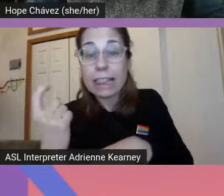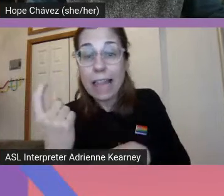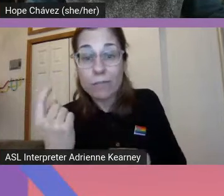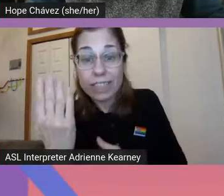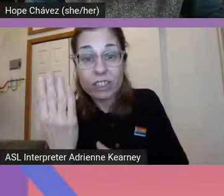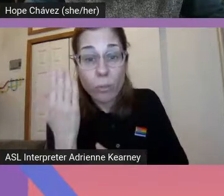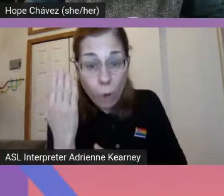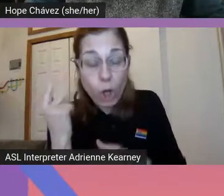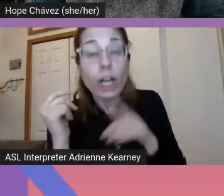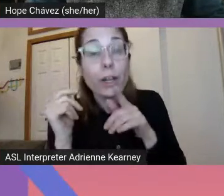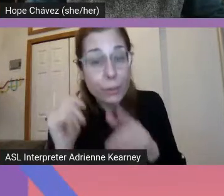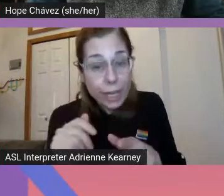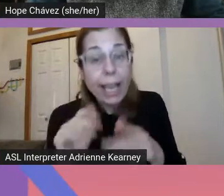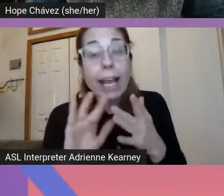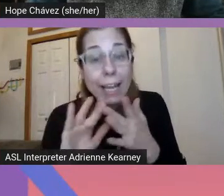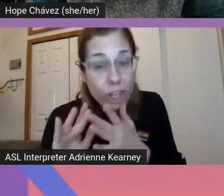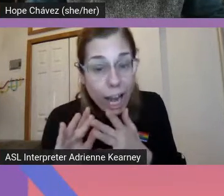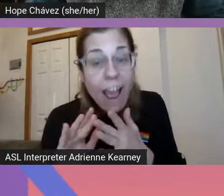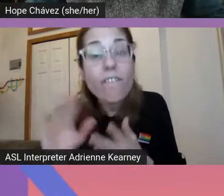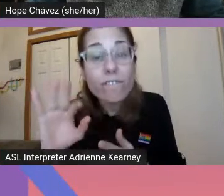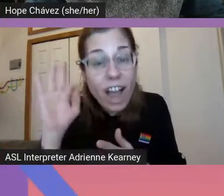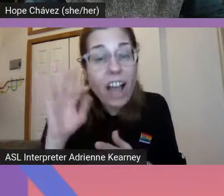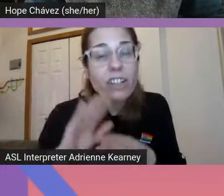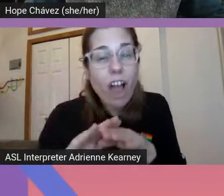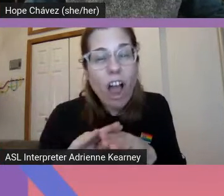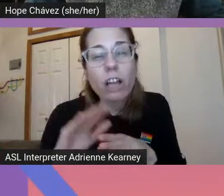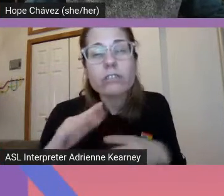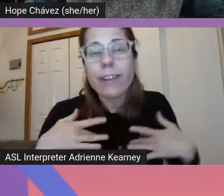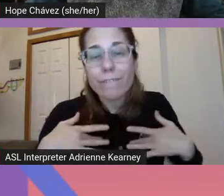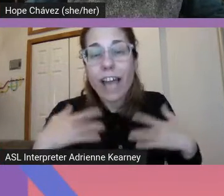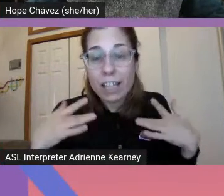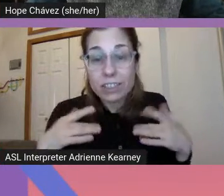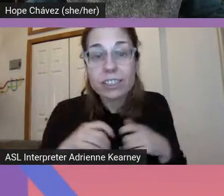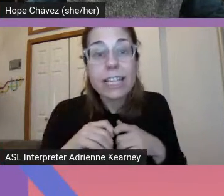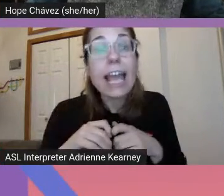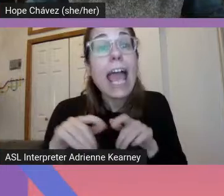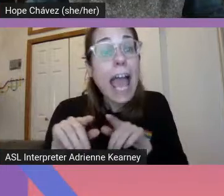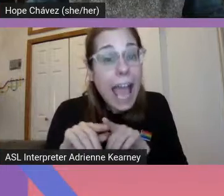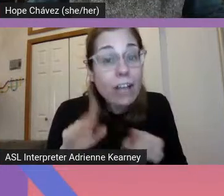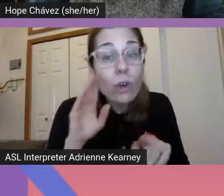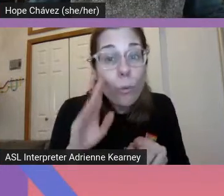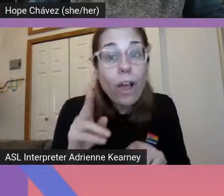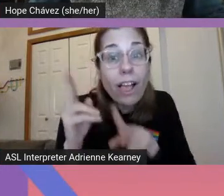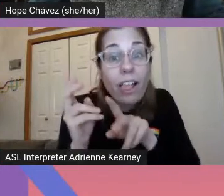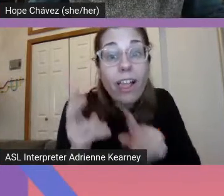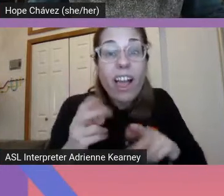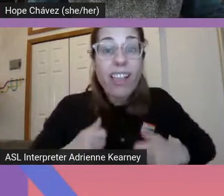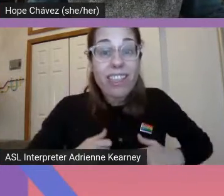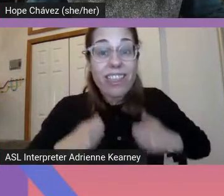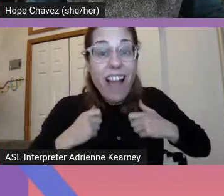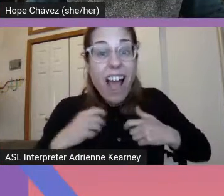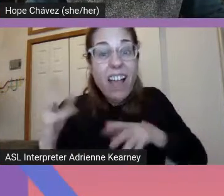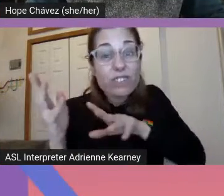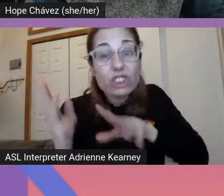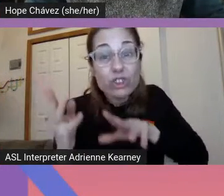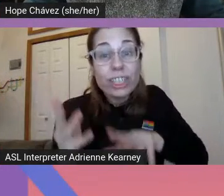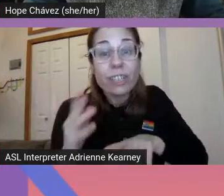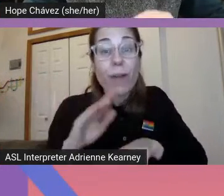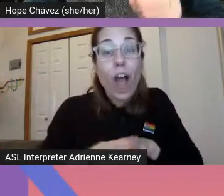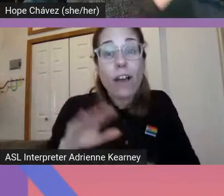nastywomenct.org/events. But we'll also be live streaming into Facebook. And the exhibition will be